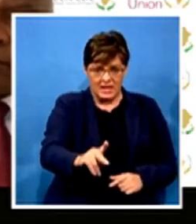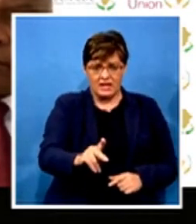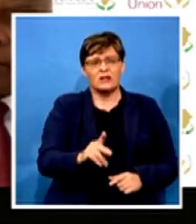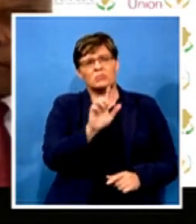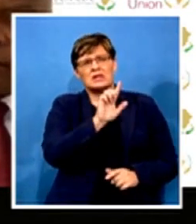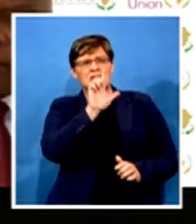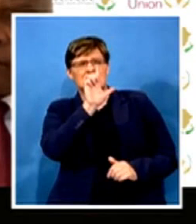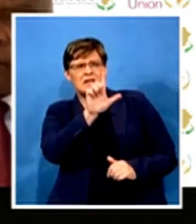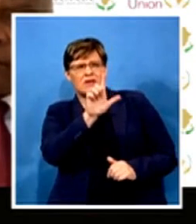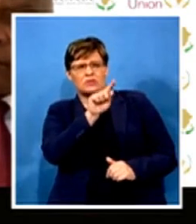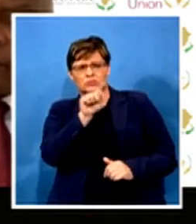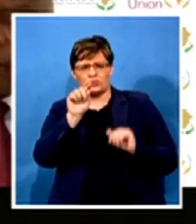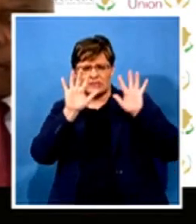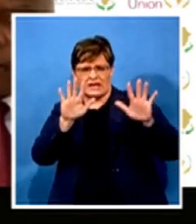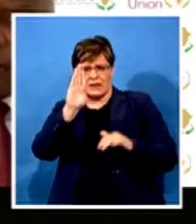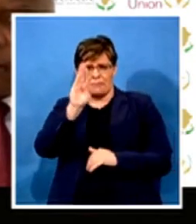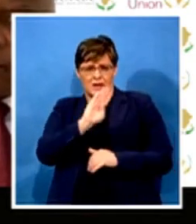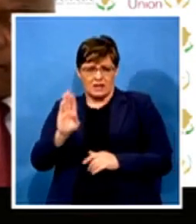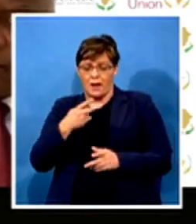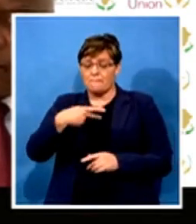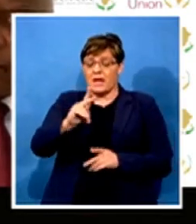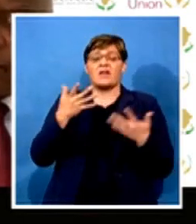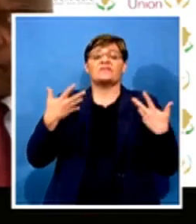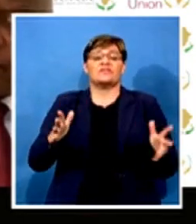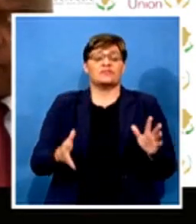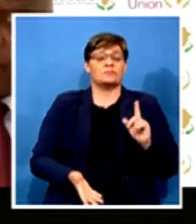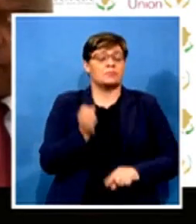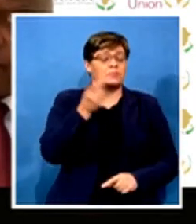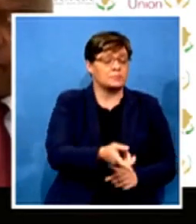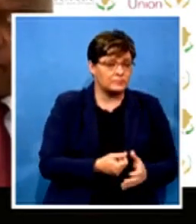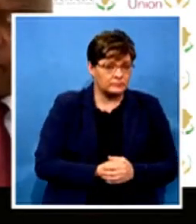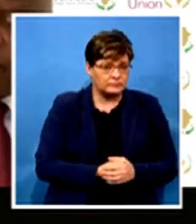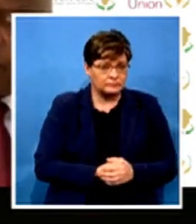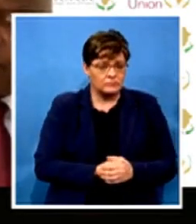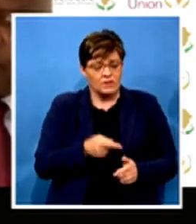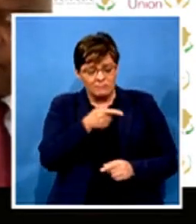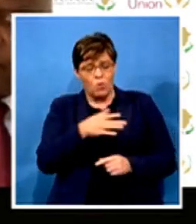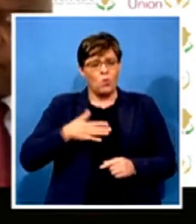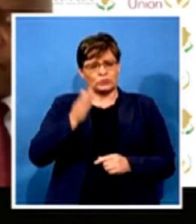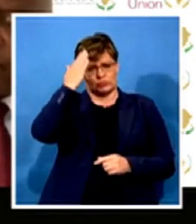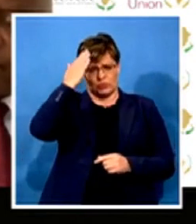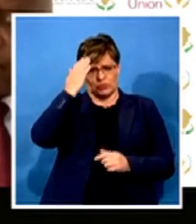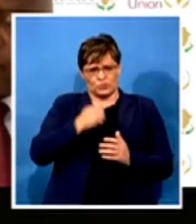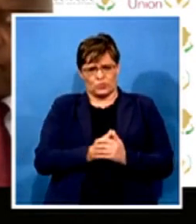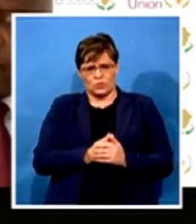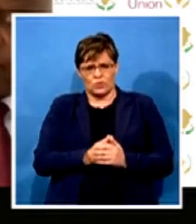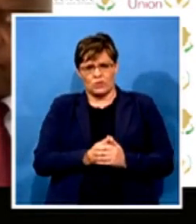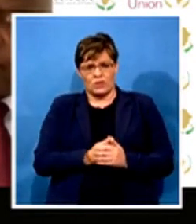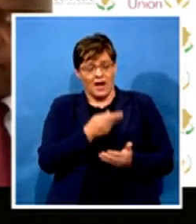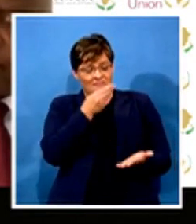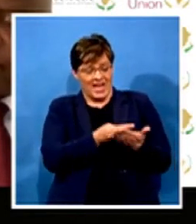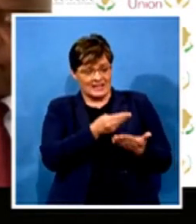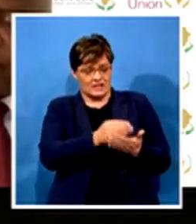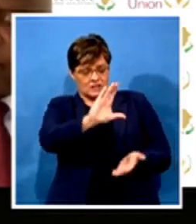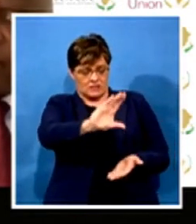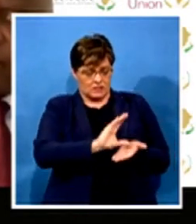has already been reached? So Lusa wants to know how much of that funding that was estimated at between